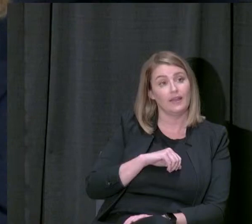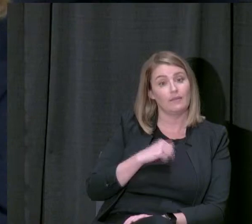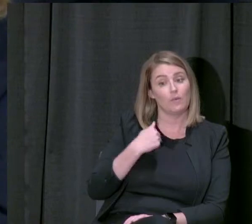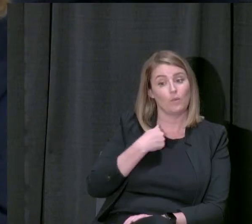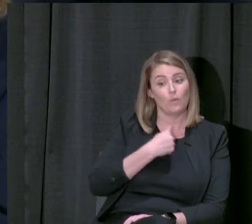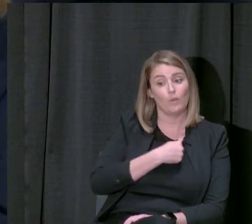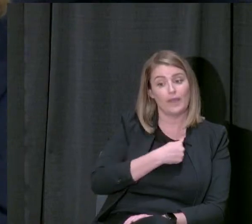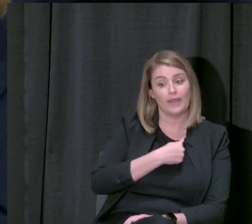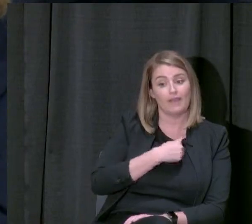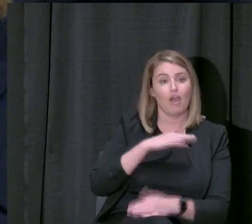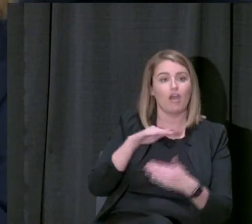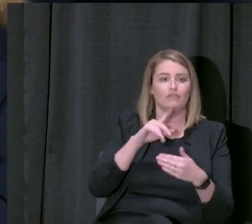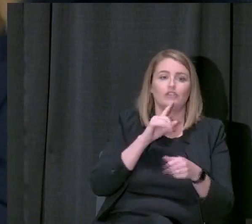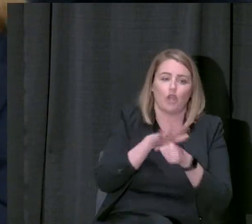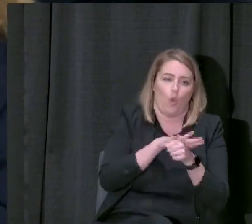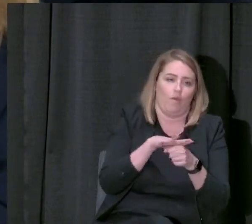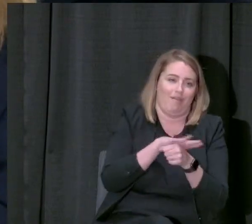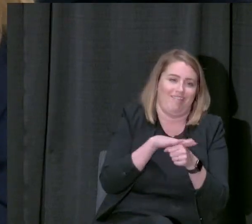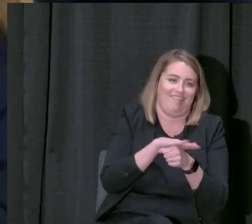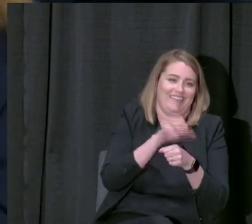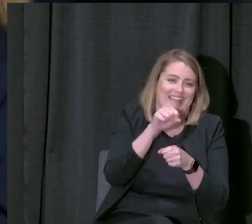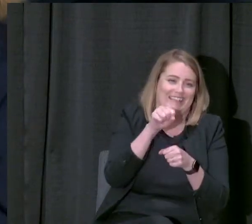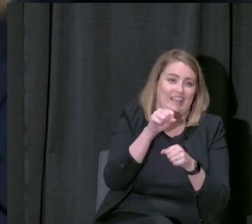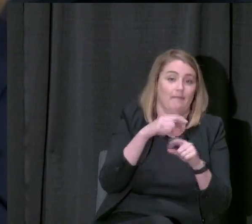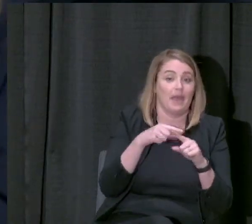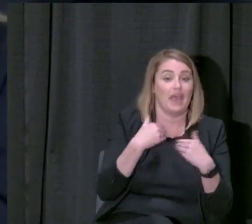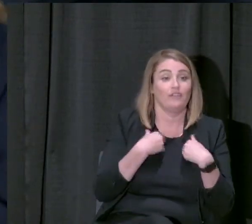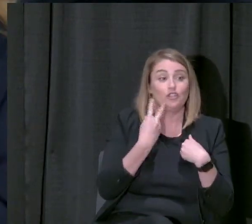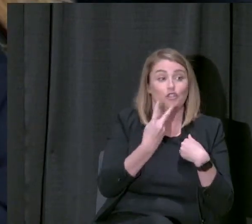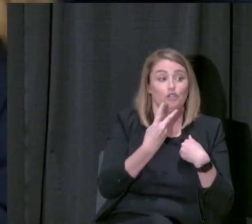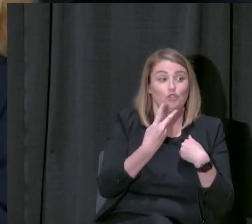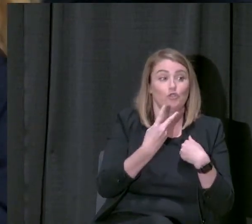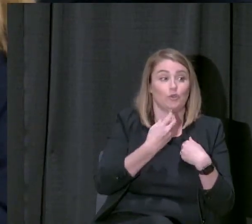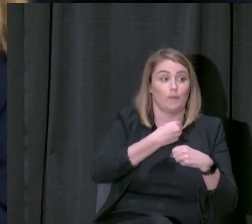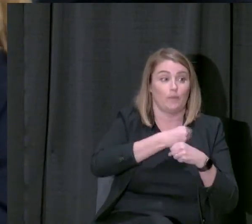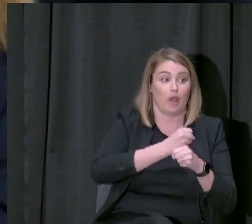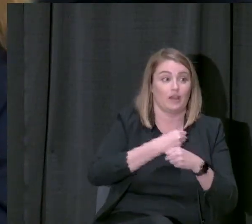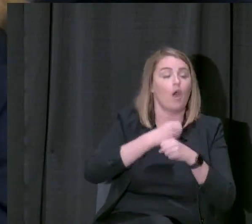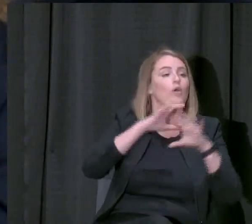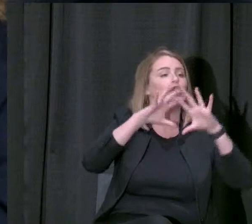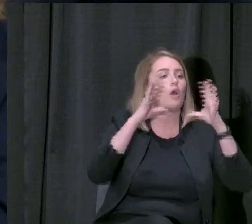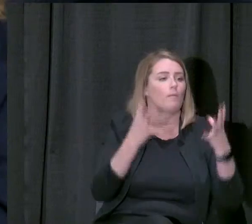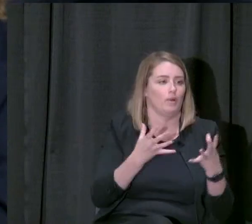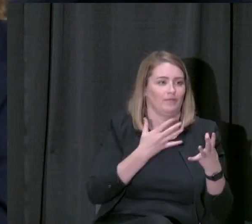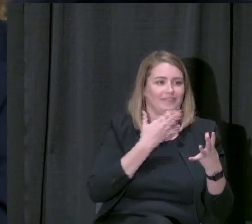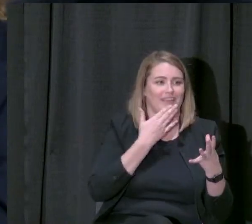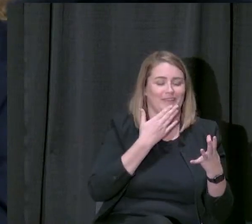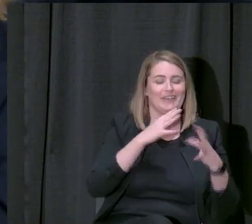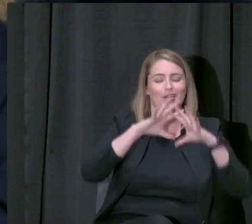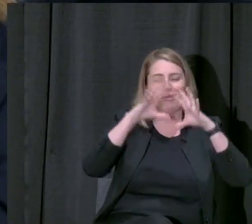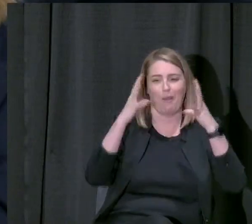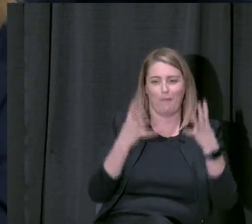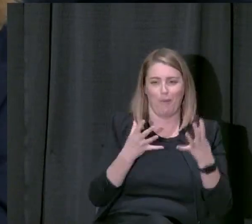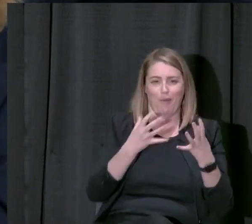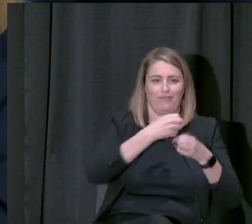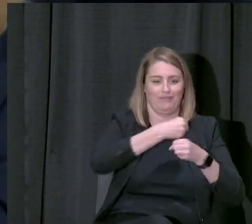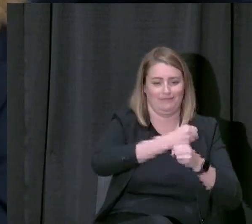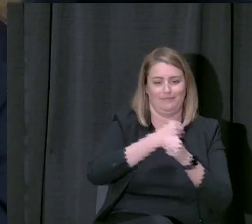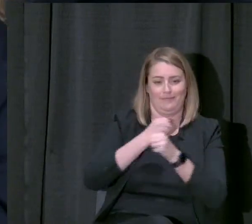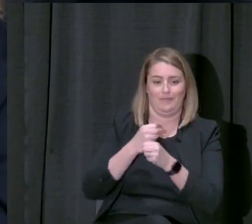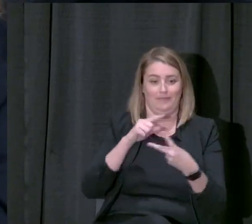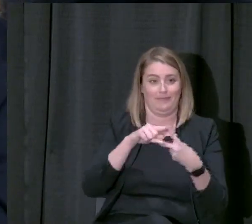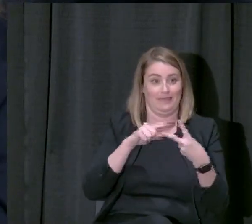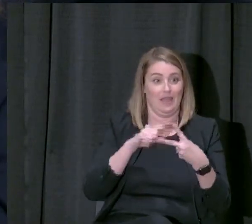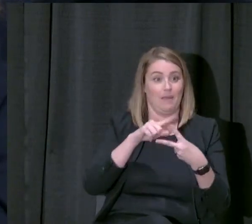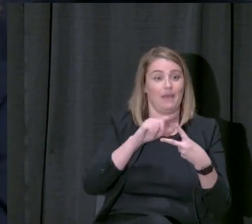We are global, but we have two products. So we've been talking mainly about the Envision glasses here today, but our app